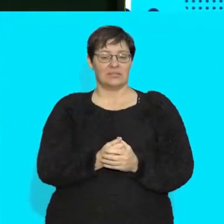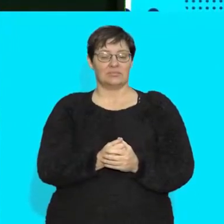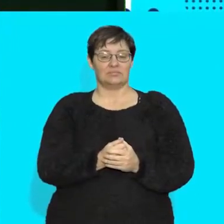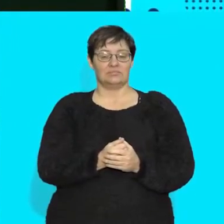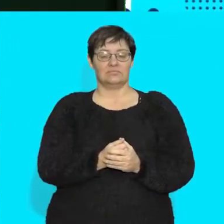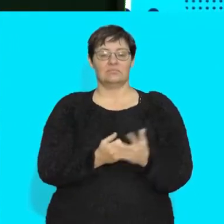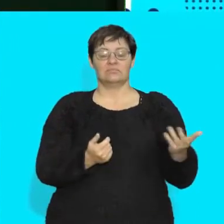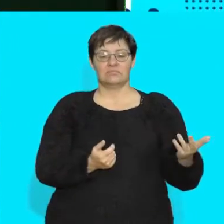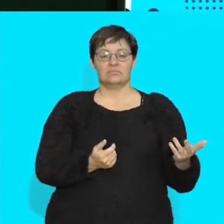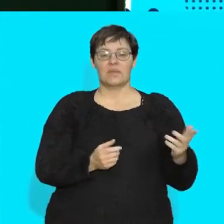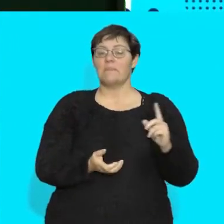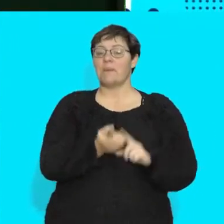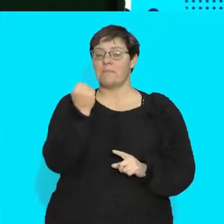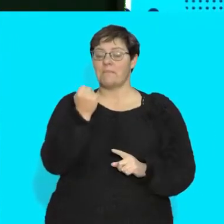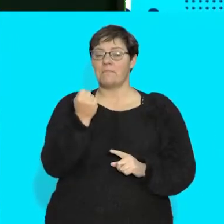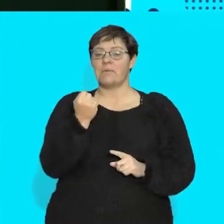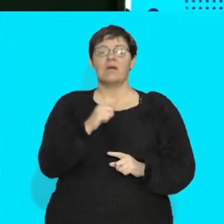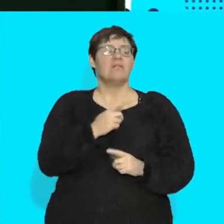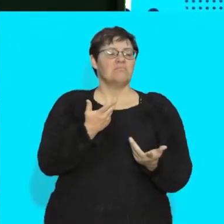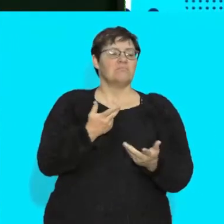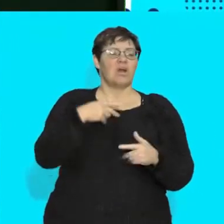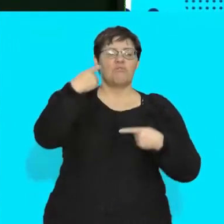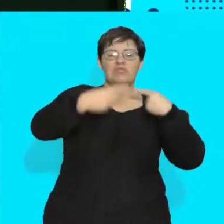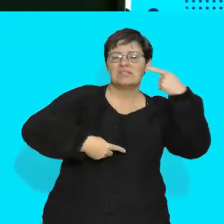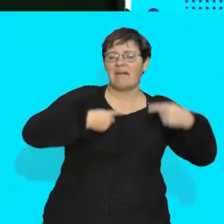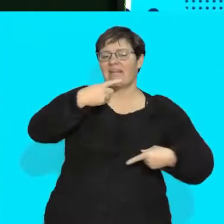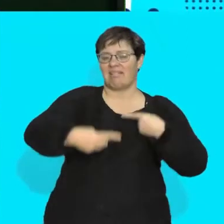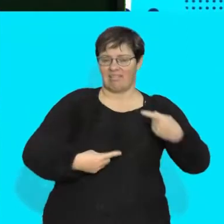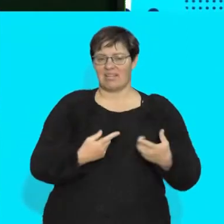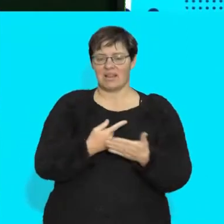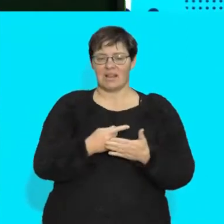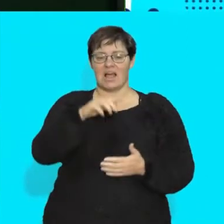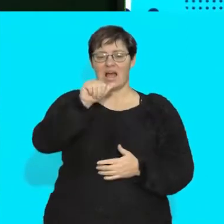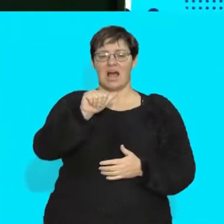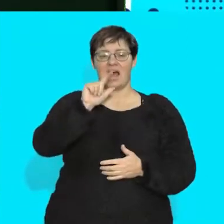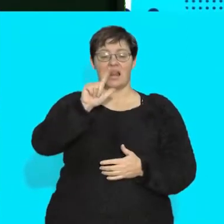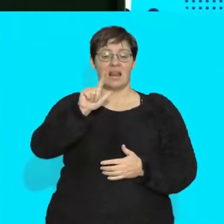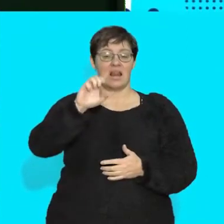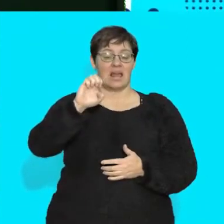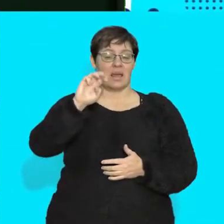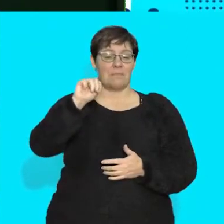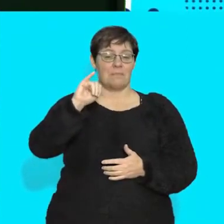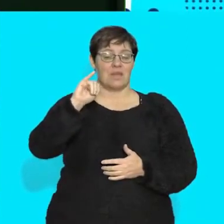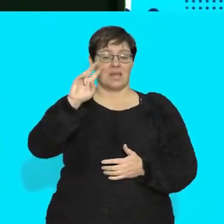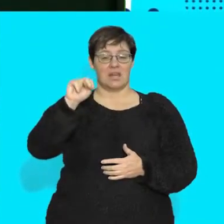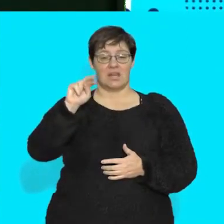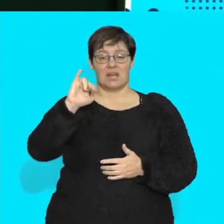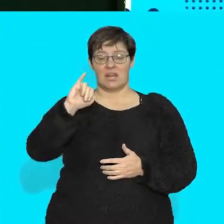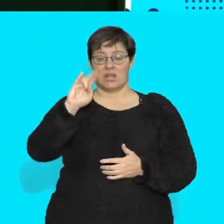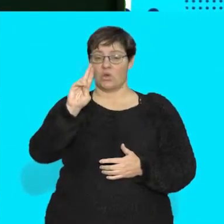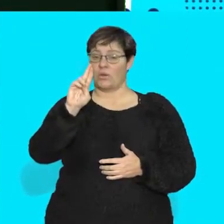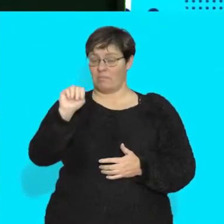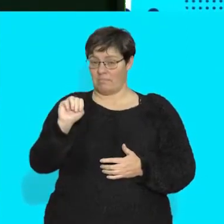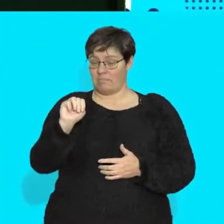electrolytic cells is found in the use and the recycling of aluminium. So we're not going to focus too much on